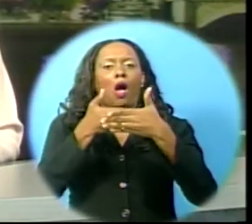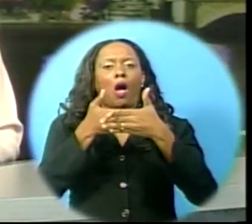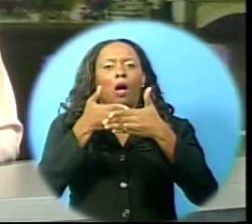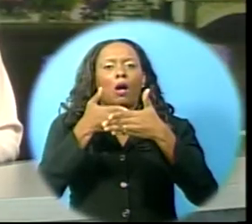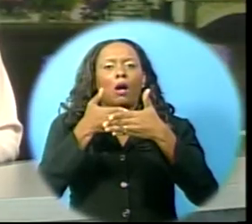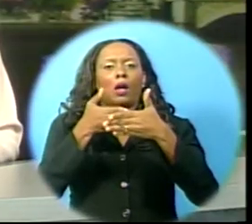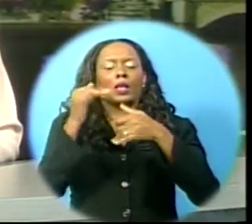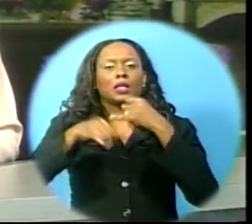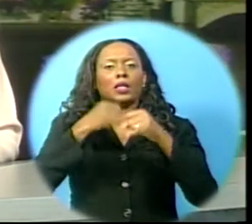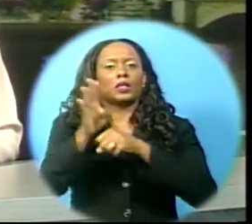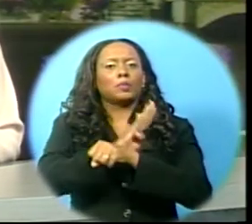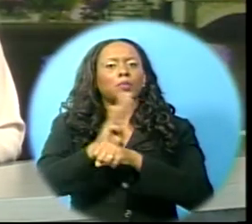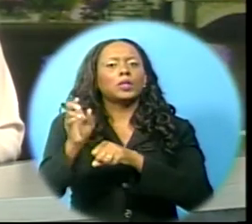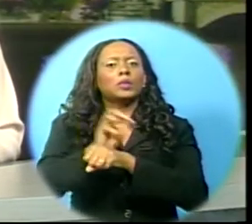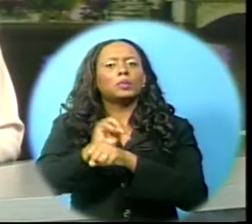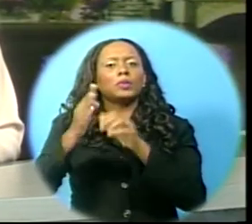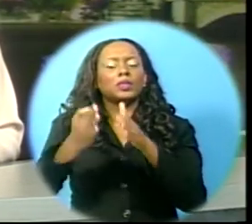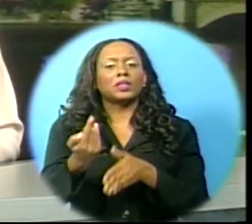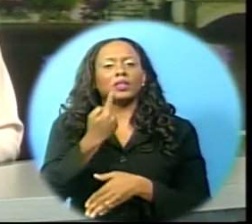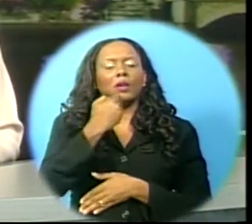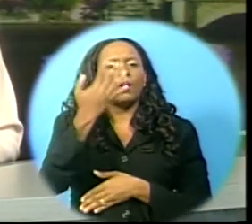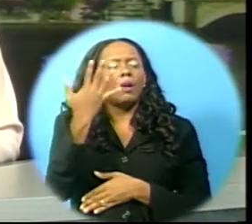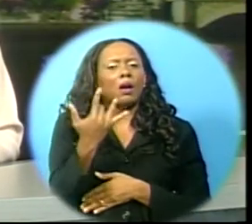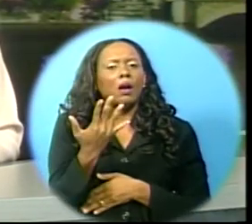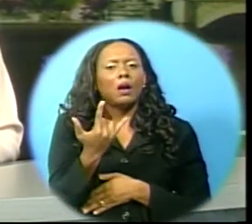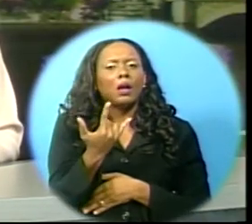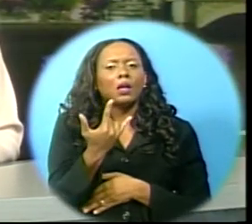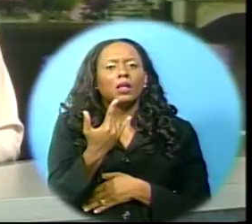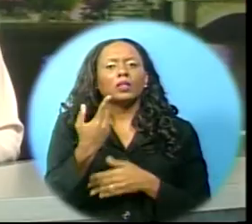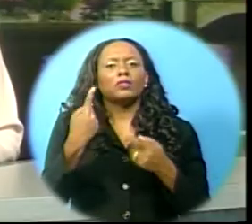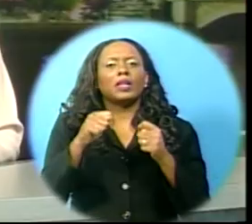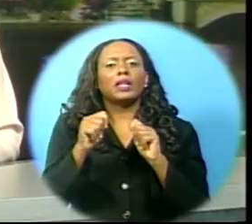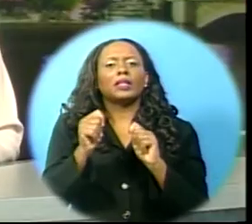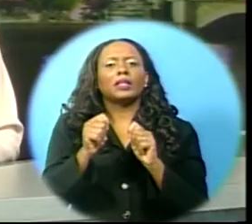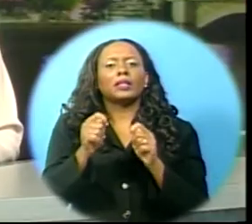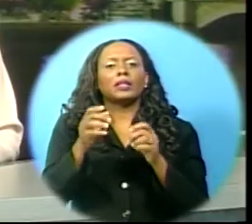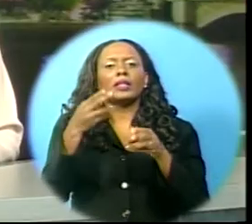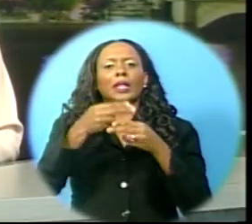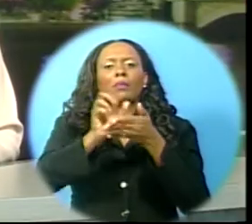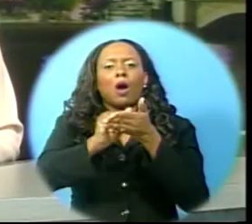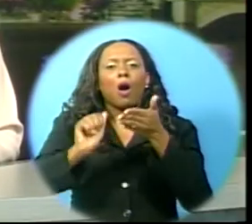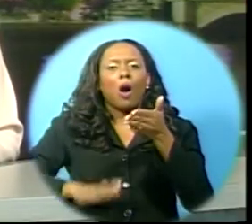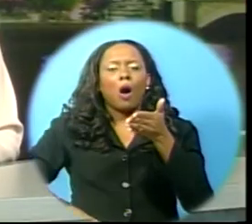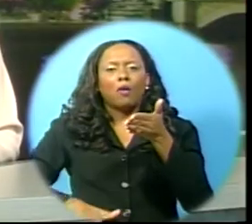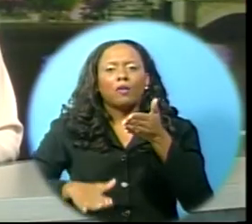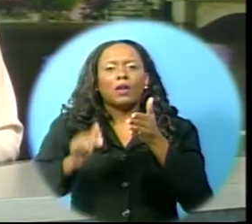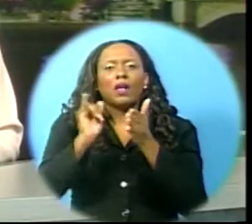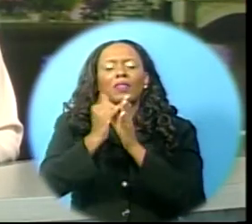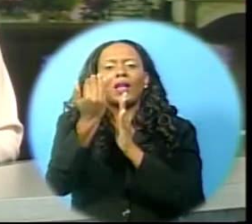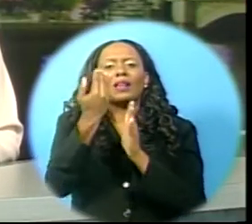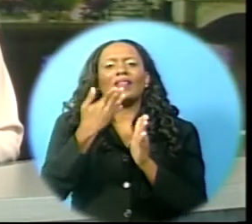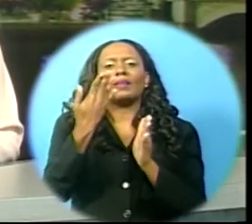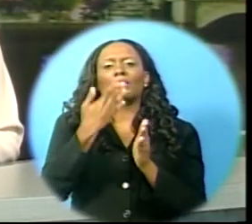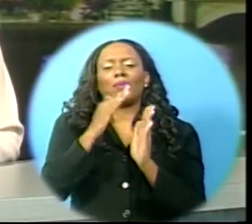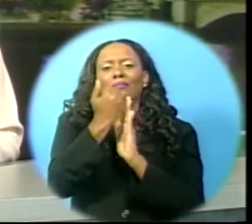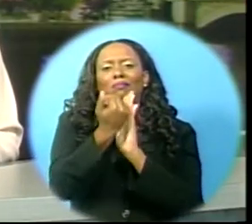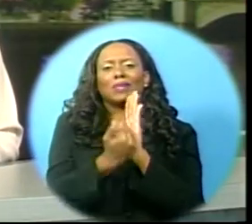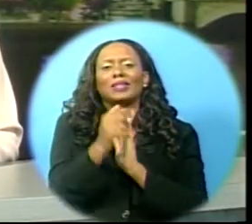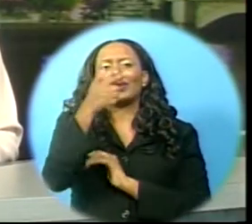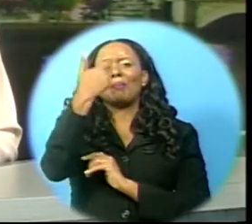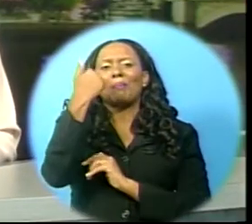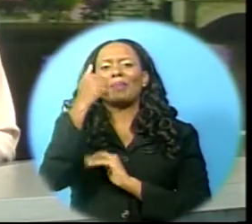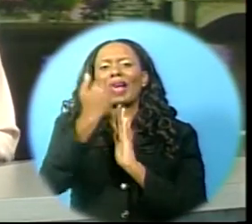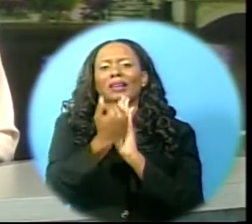Minister Donville Innes. He says this comes as the island is trying to clear its name with countries in the European Union.